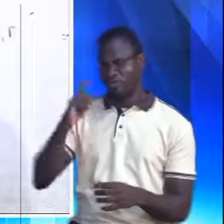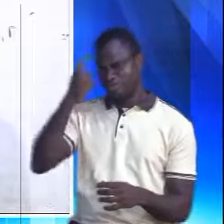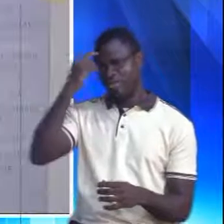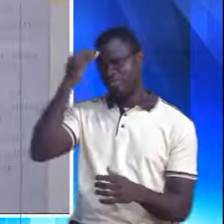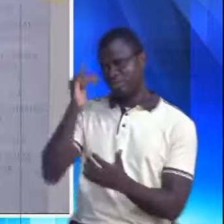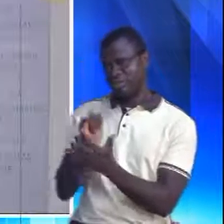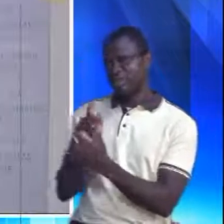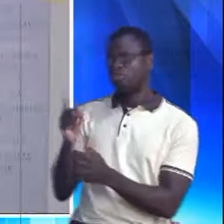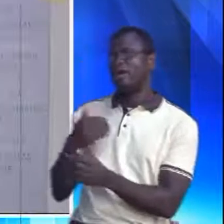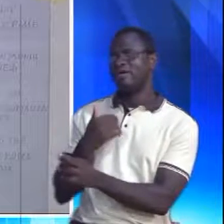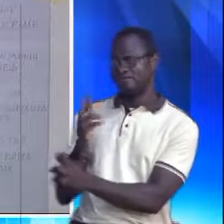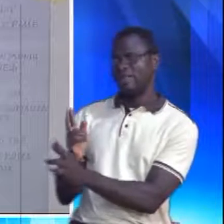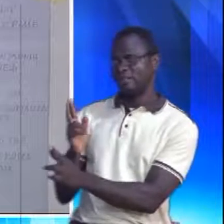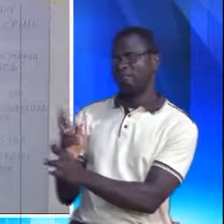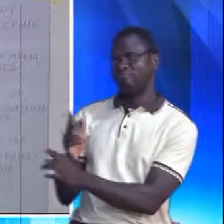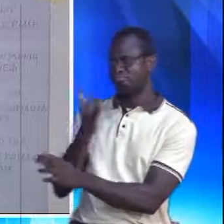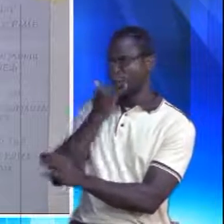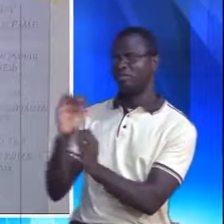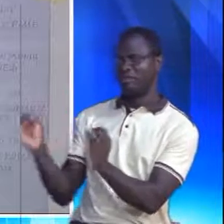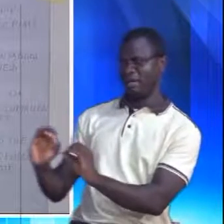law. So these are some of the